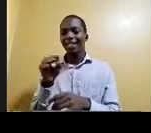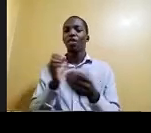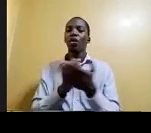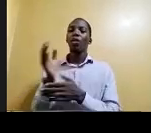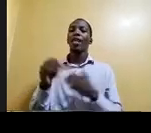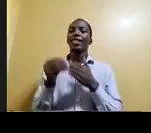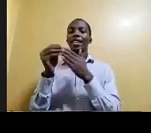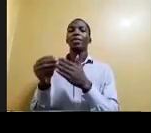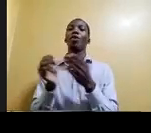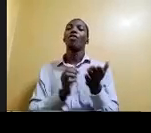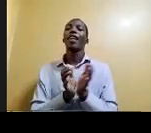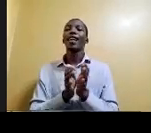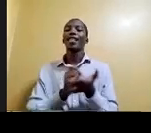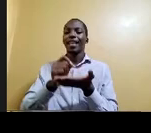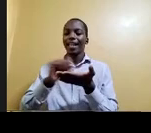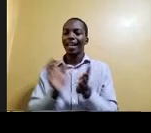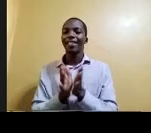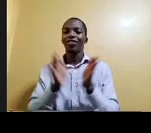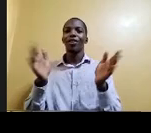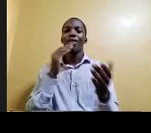you very much.